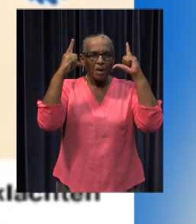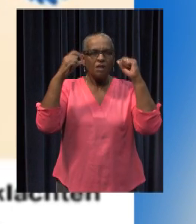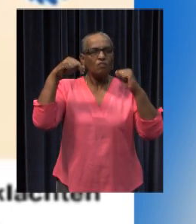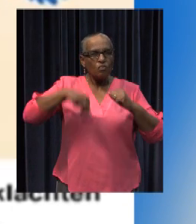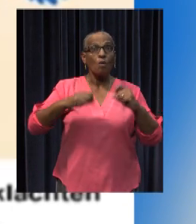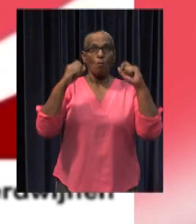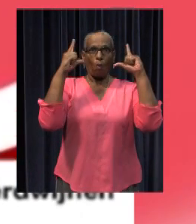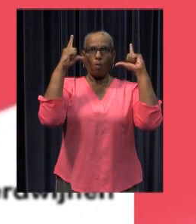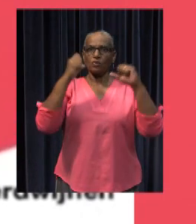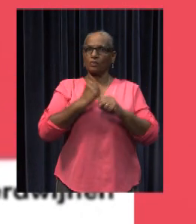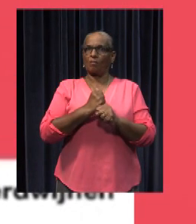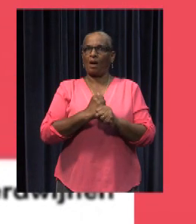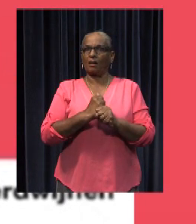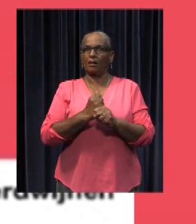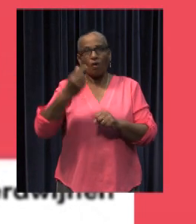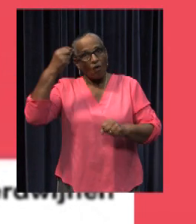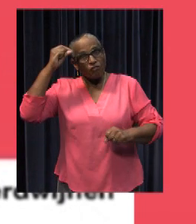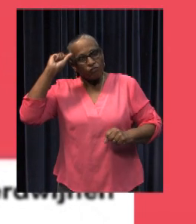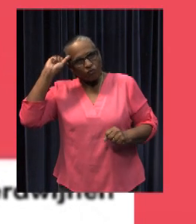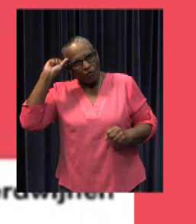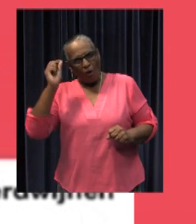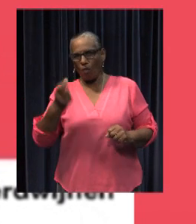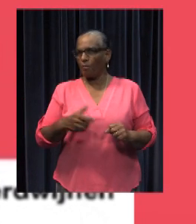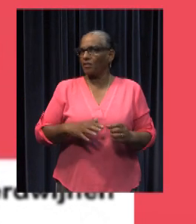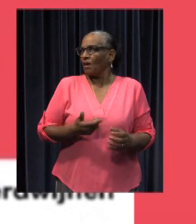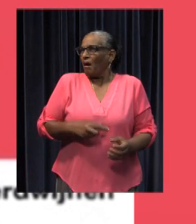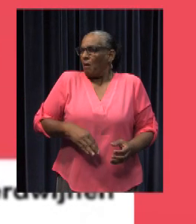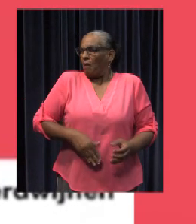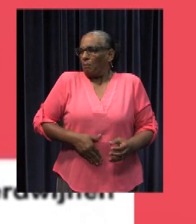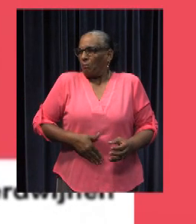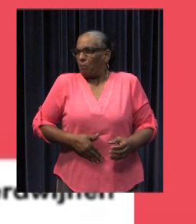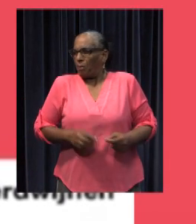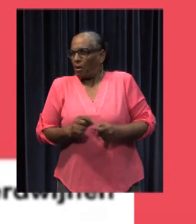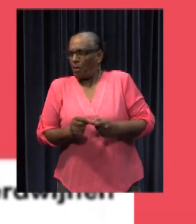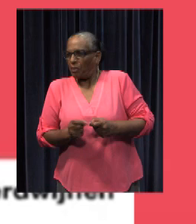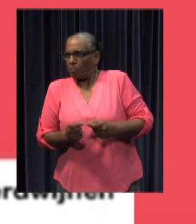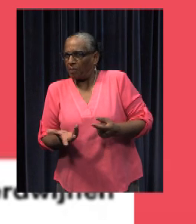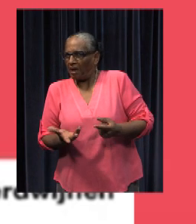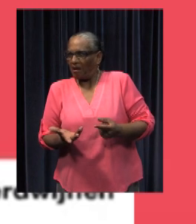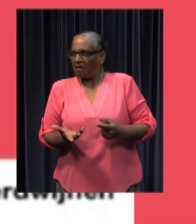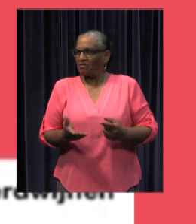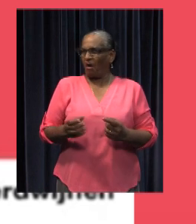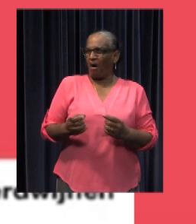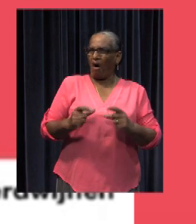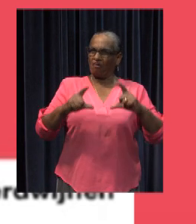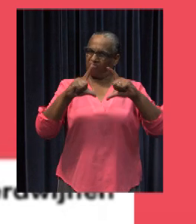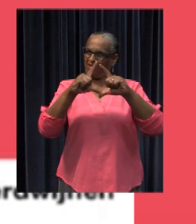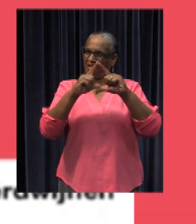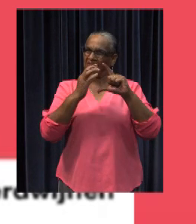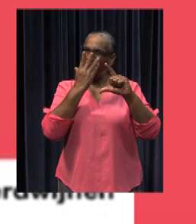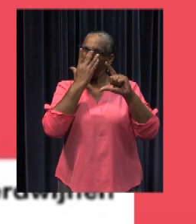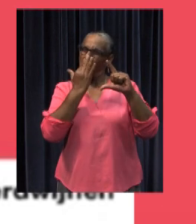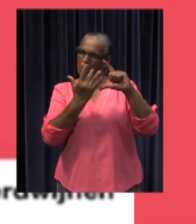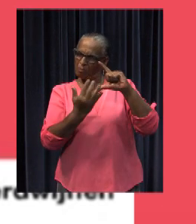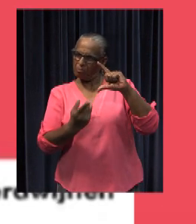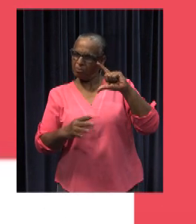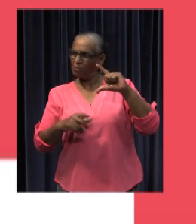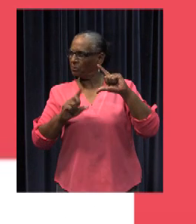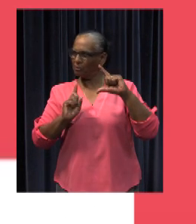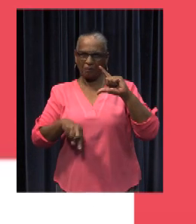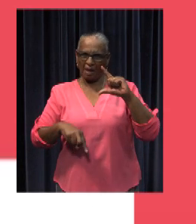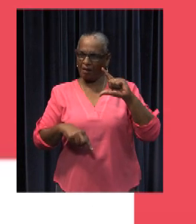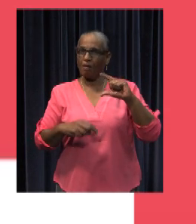society should also be made aware of this matter. Women with unusual abdominal pain or